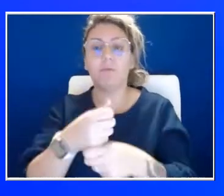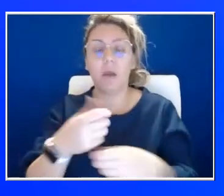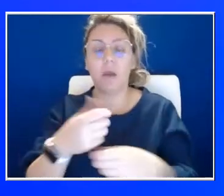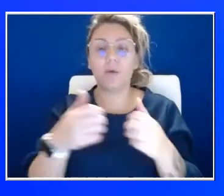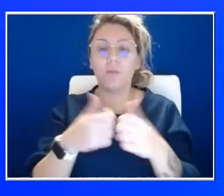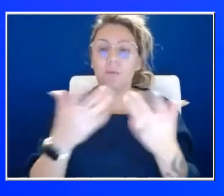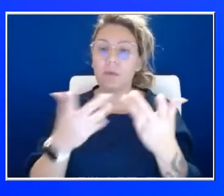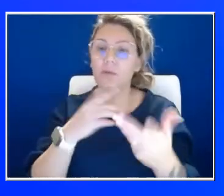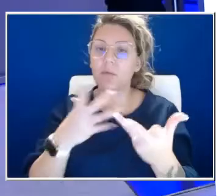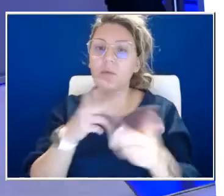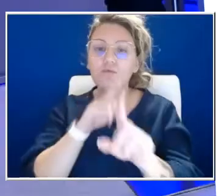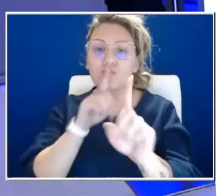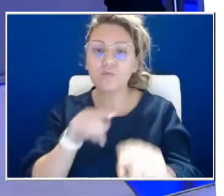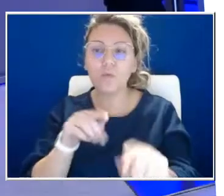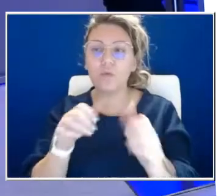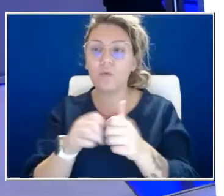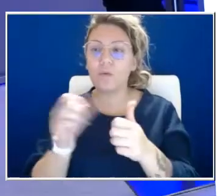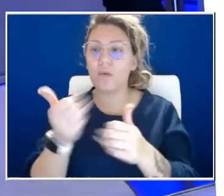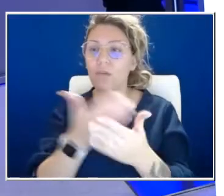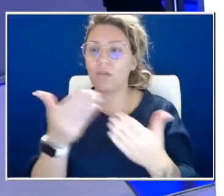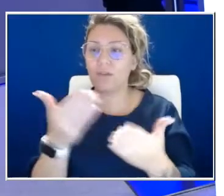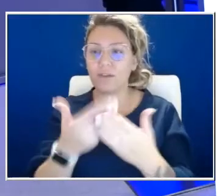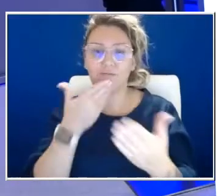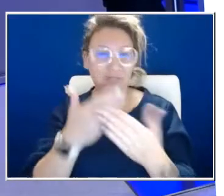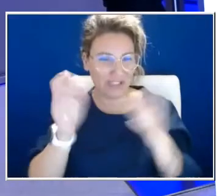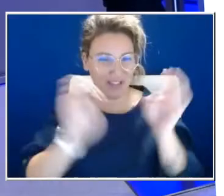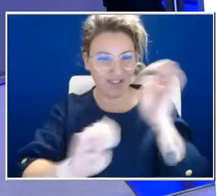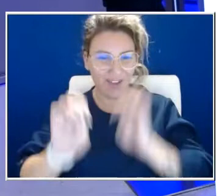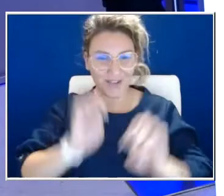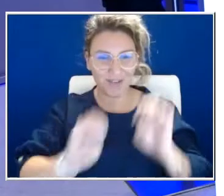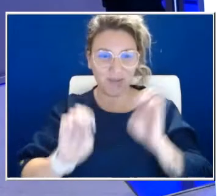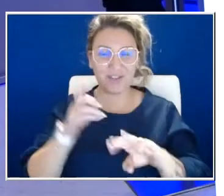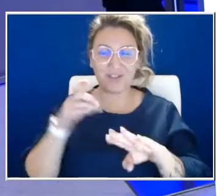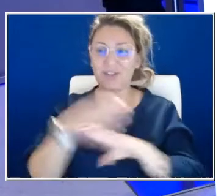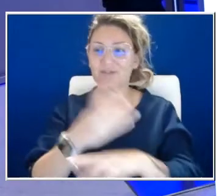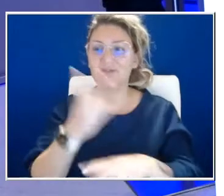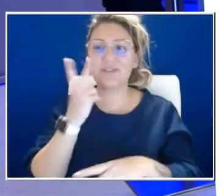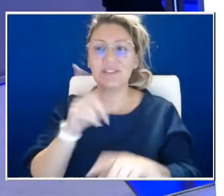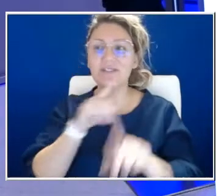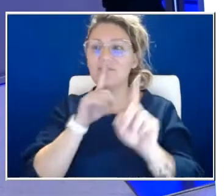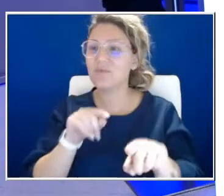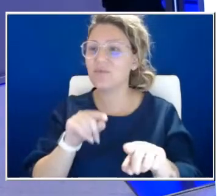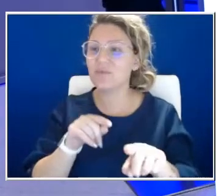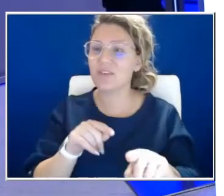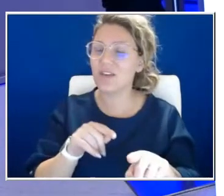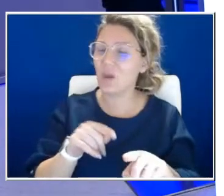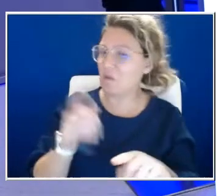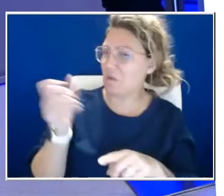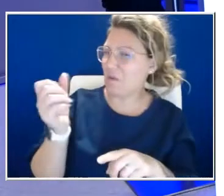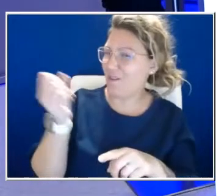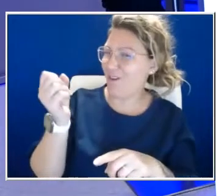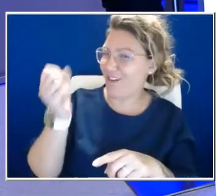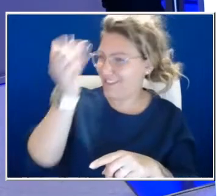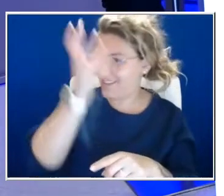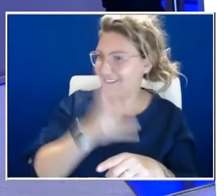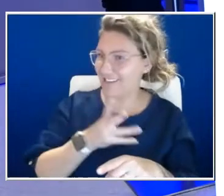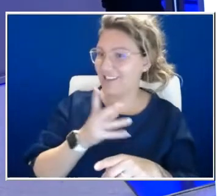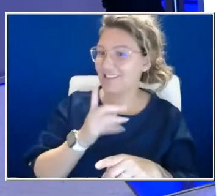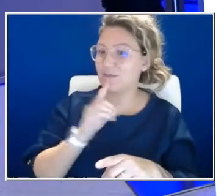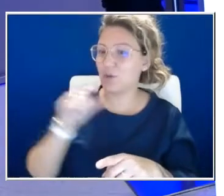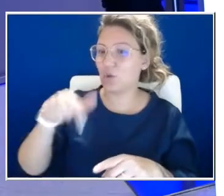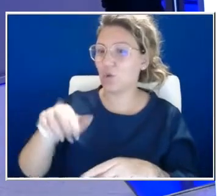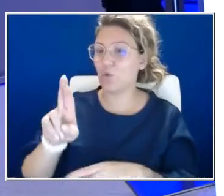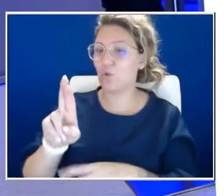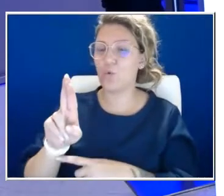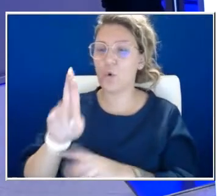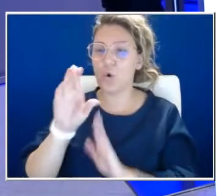other things. A good evaluation after you see that report. Exactly. All right, guys, hang tight. I want to put a QR code up on our screen